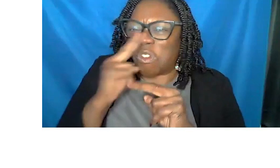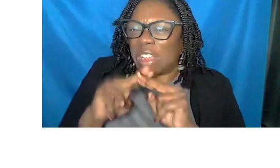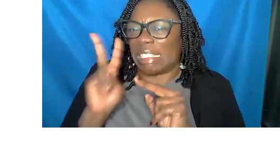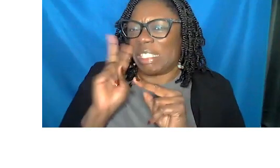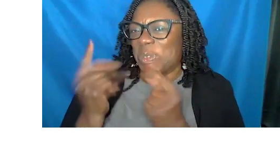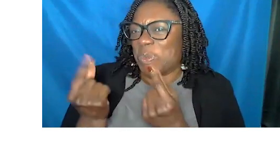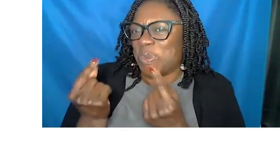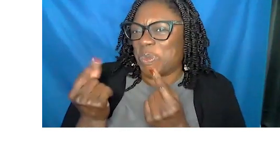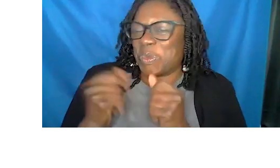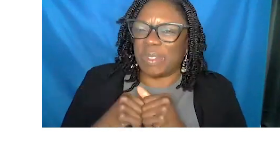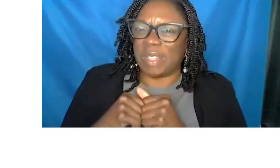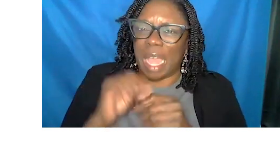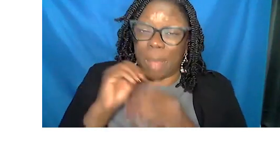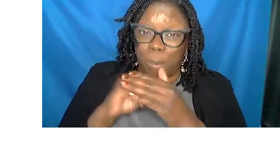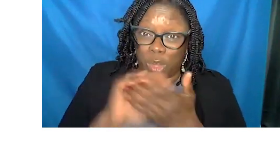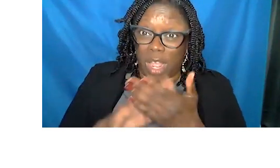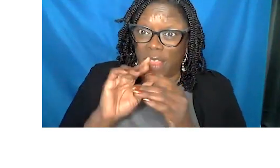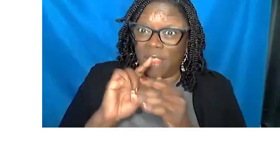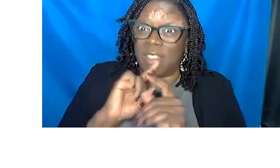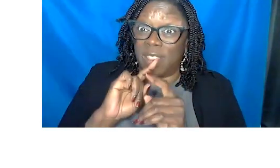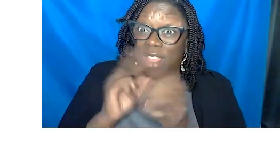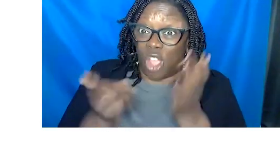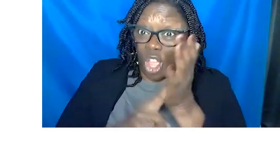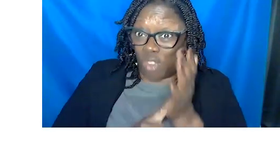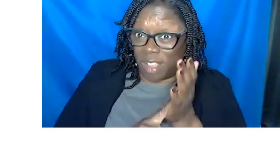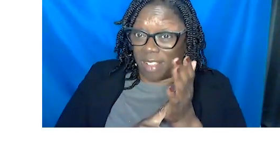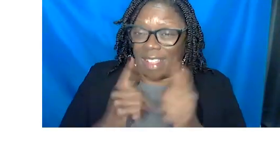in there and then just start asking it questions. And